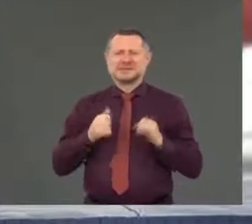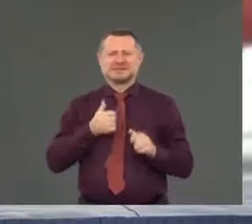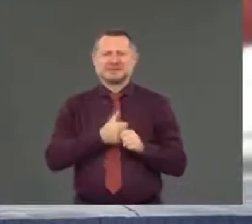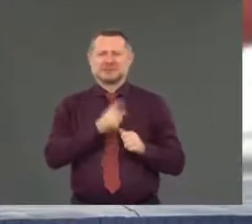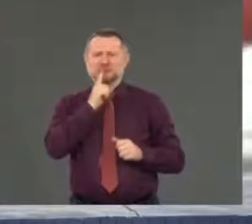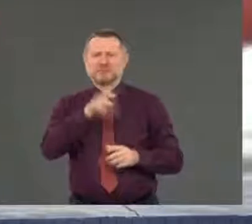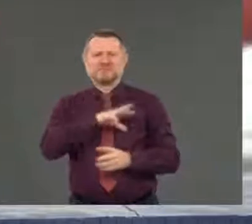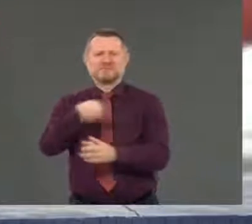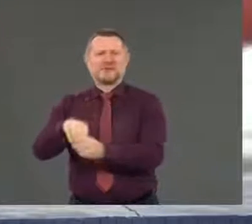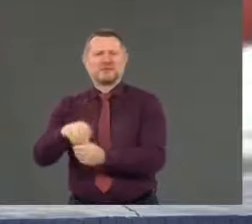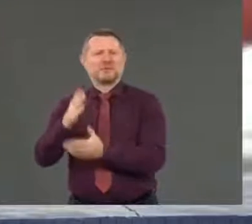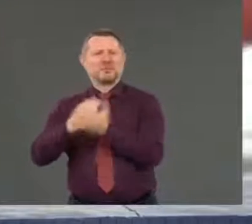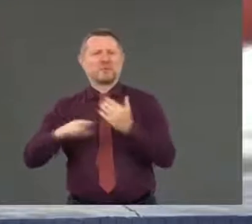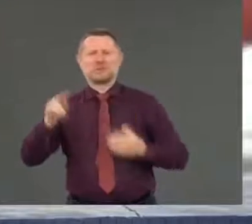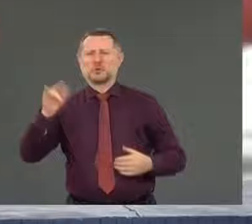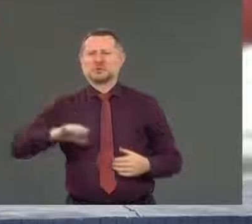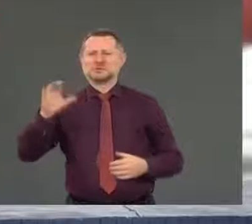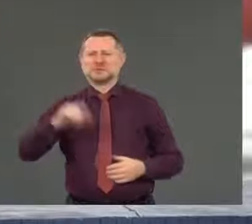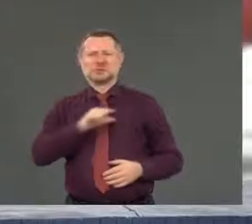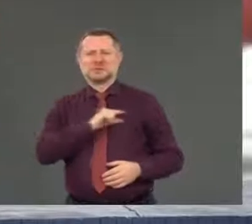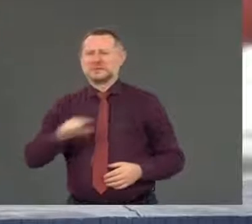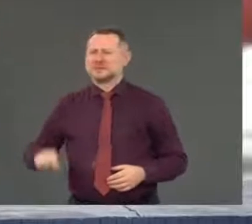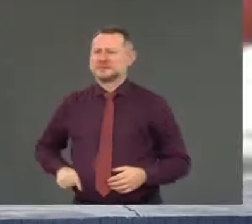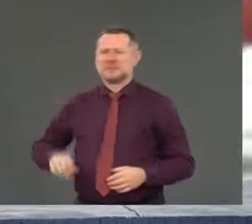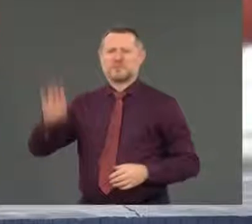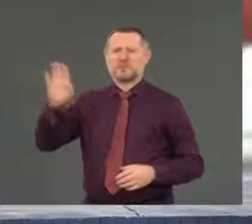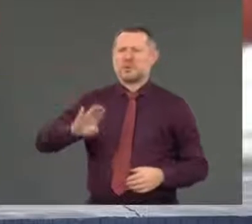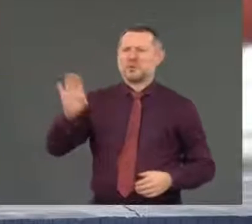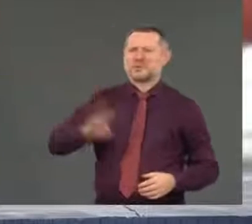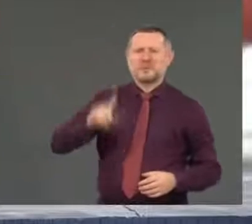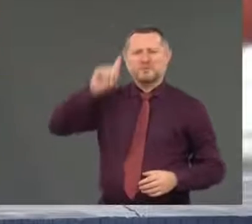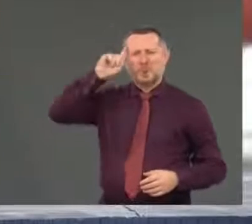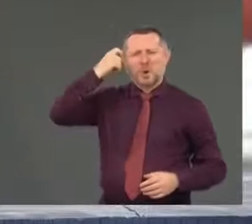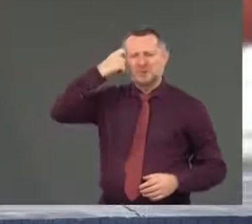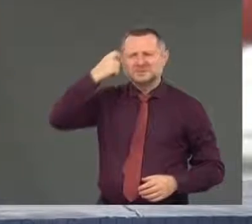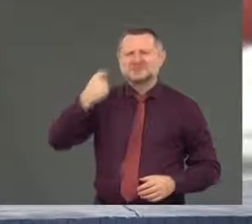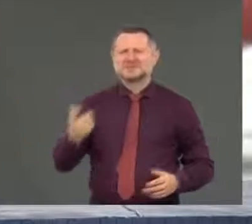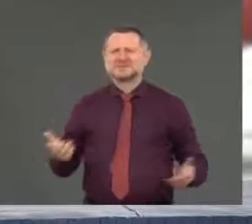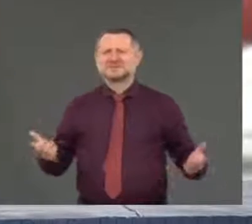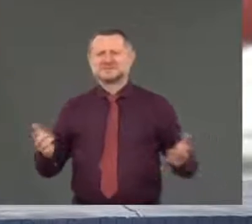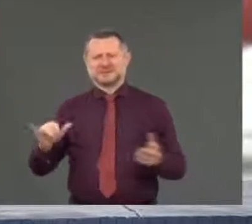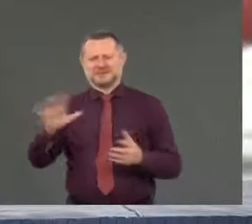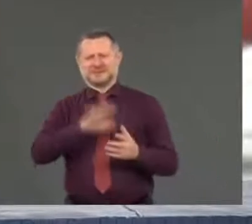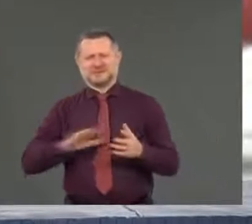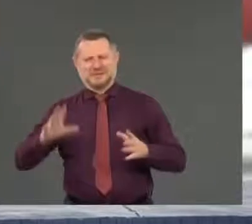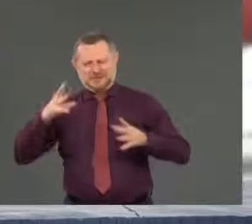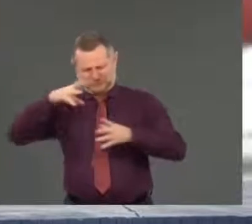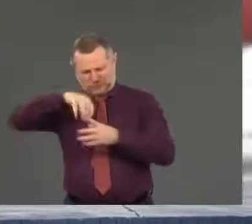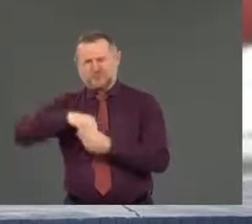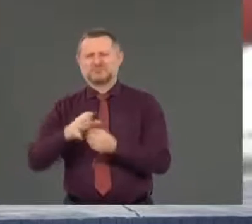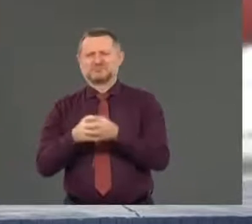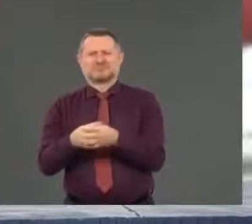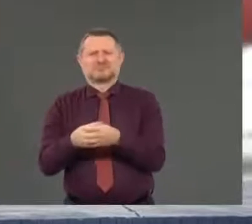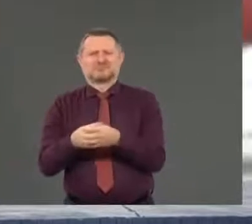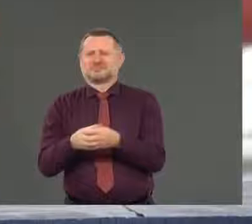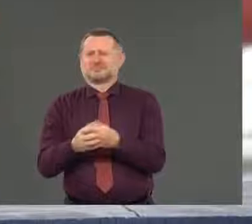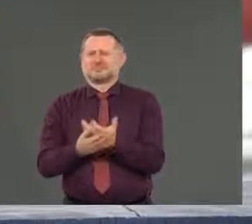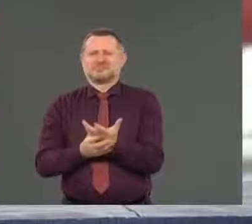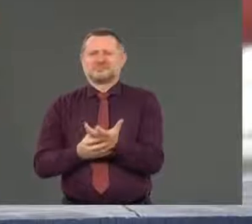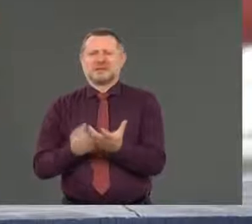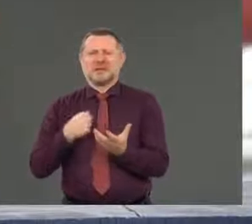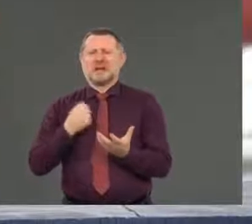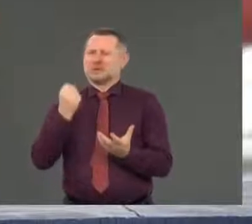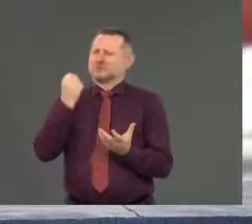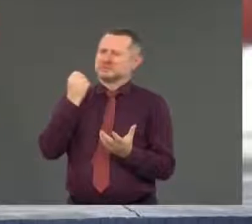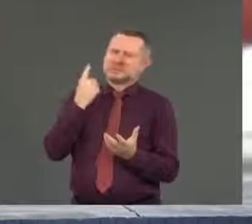New York City. Queens is part of New York City. Brooklyn's part of New York City. Bronx is part of New York City. I get that sometimes